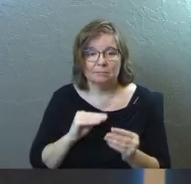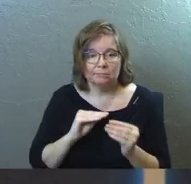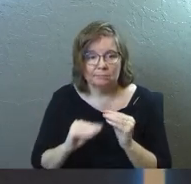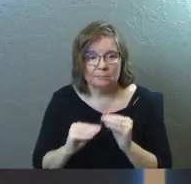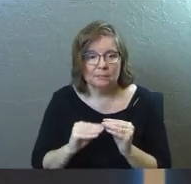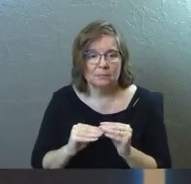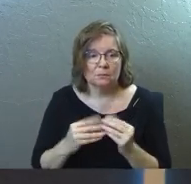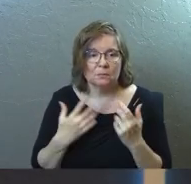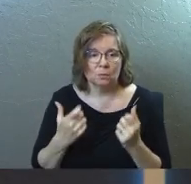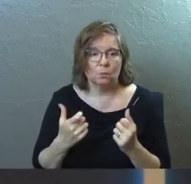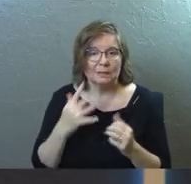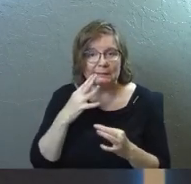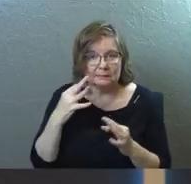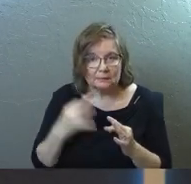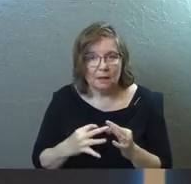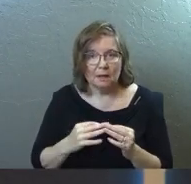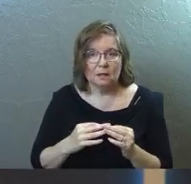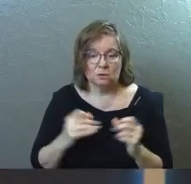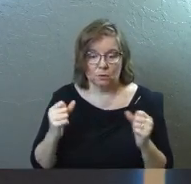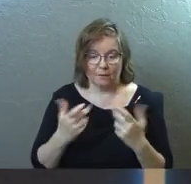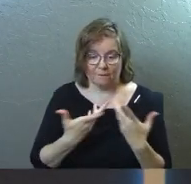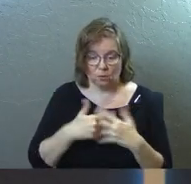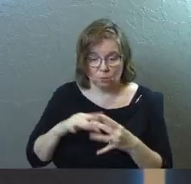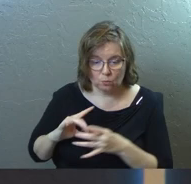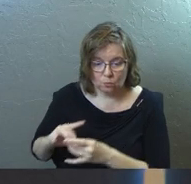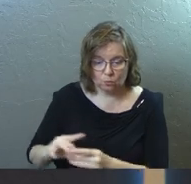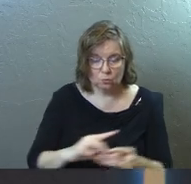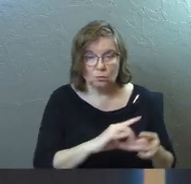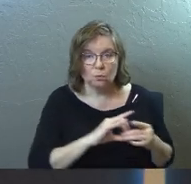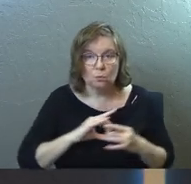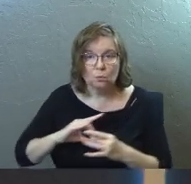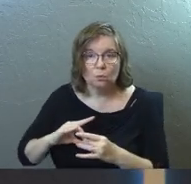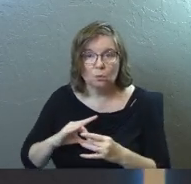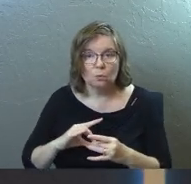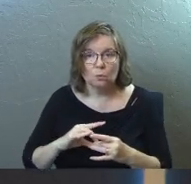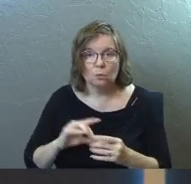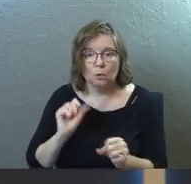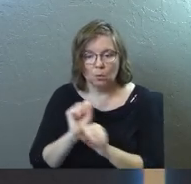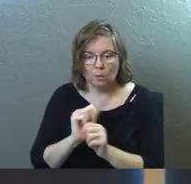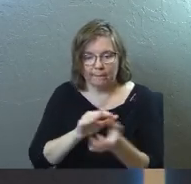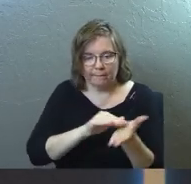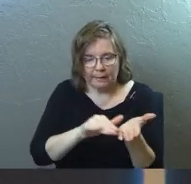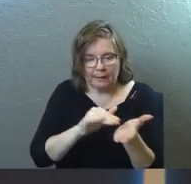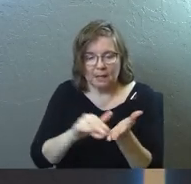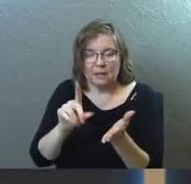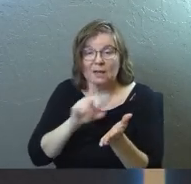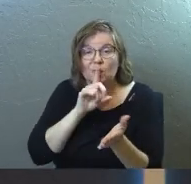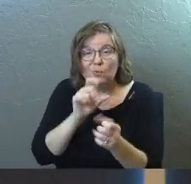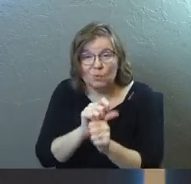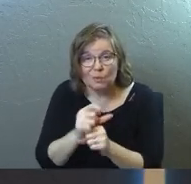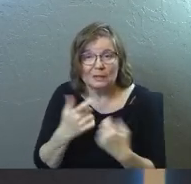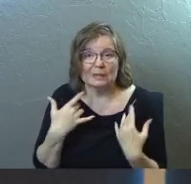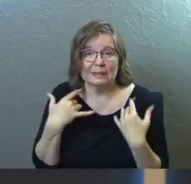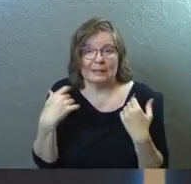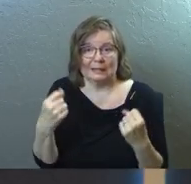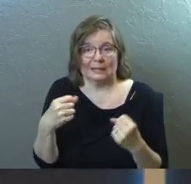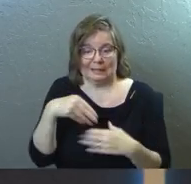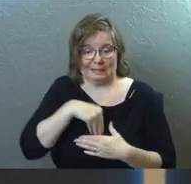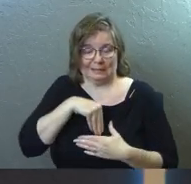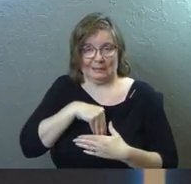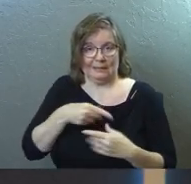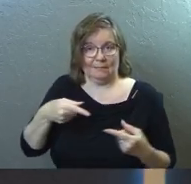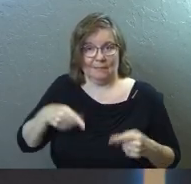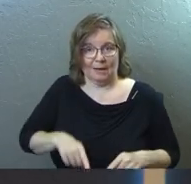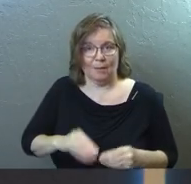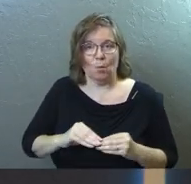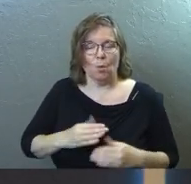when we get restoration, when we're deciding to fight for unity with Jesus and we work towards forgiveness, that's where real healing happens. That